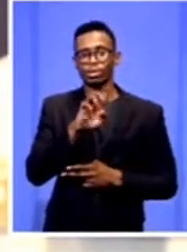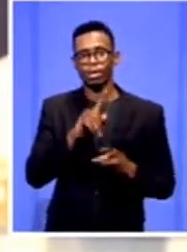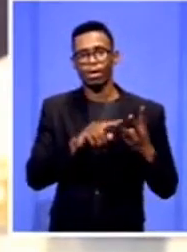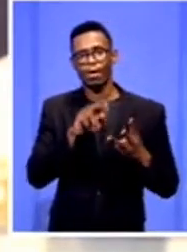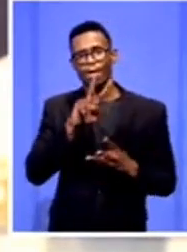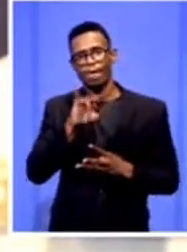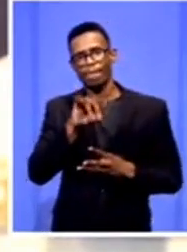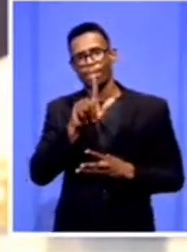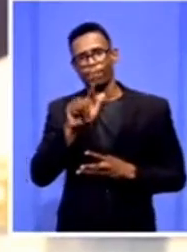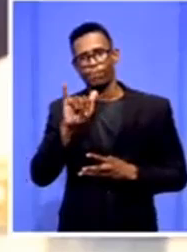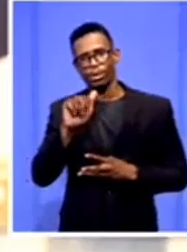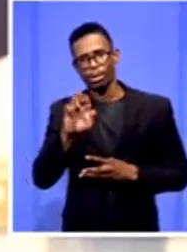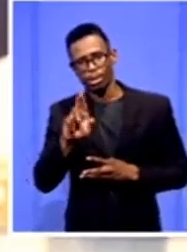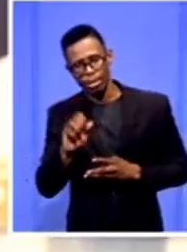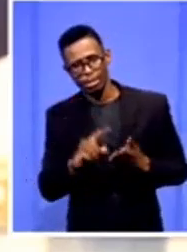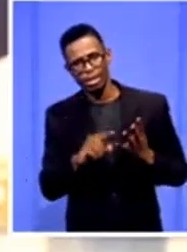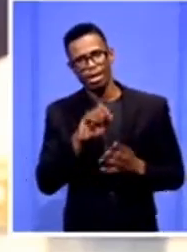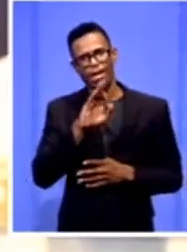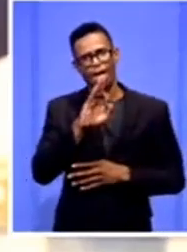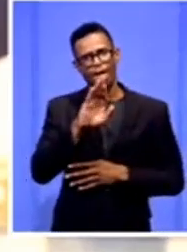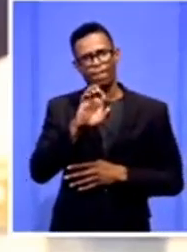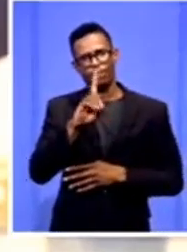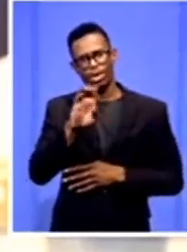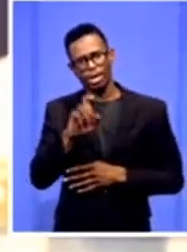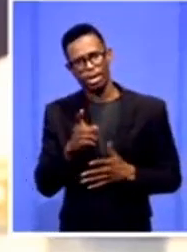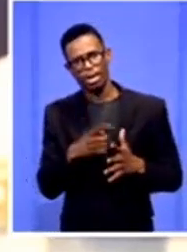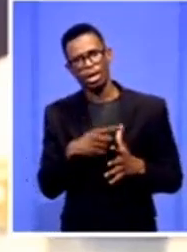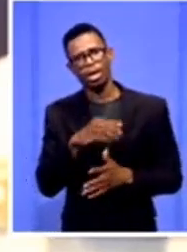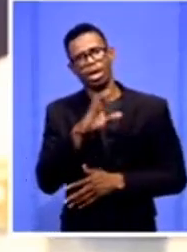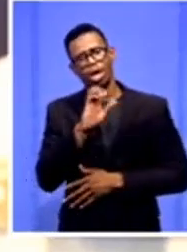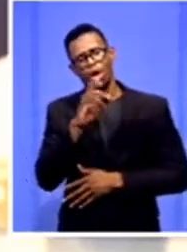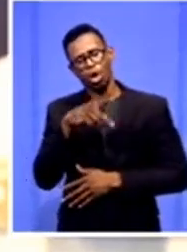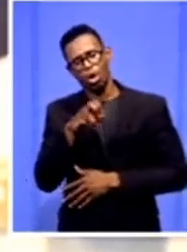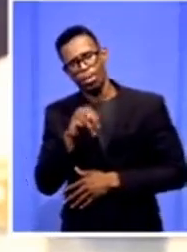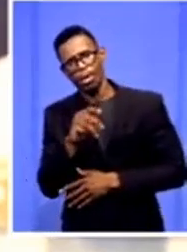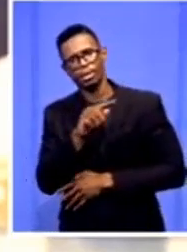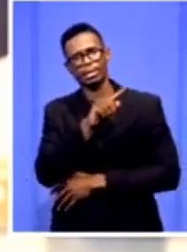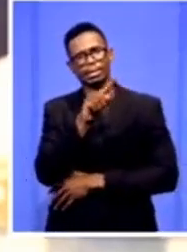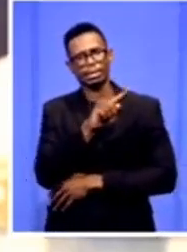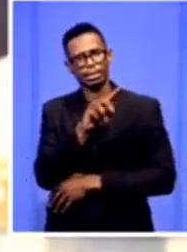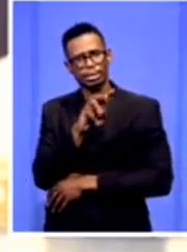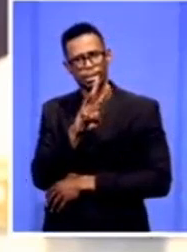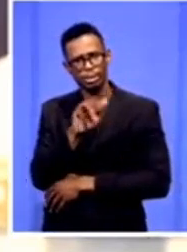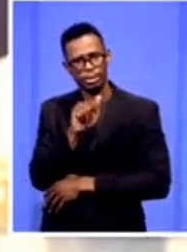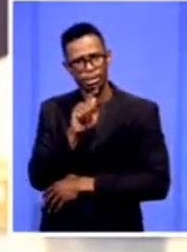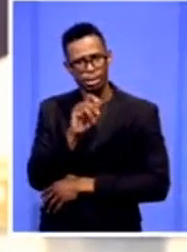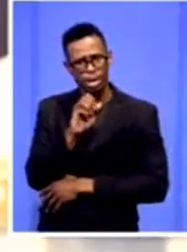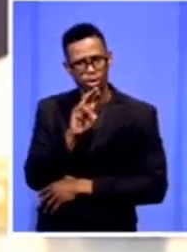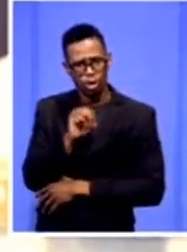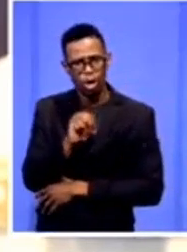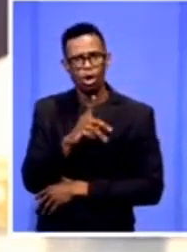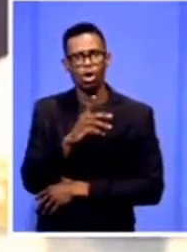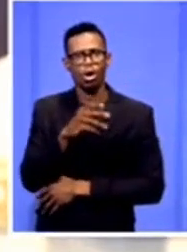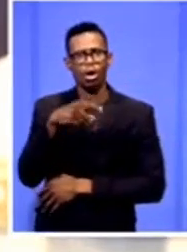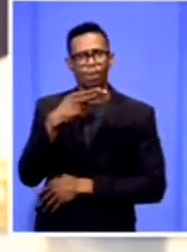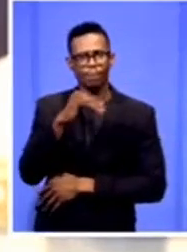Vrede, of course, Opperman-Swande, Zastron, Philippolis will be included this year.